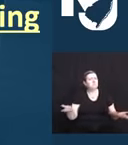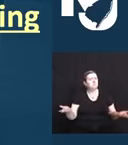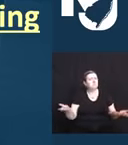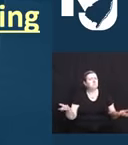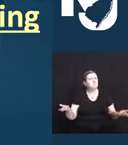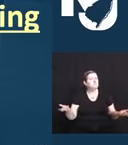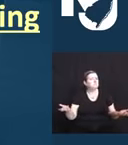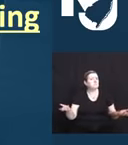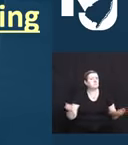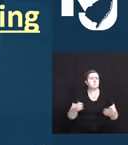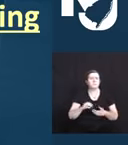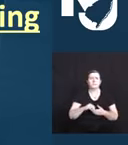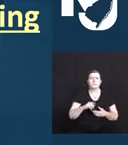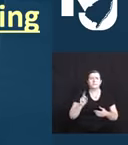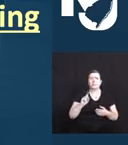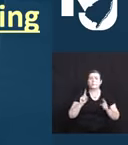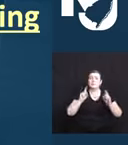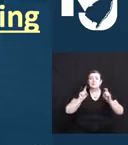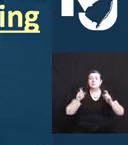to